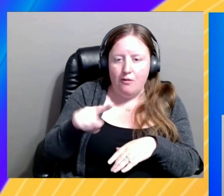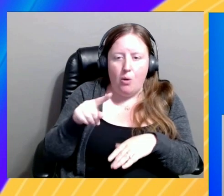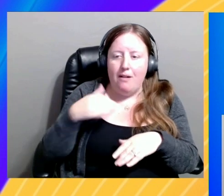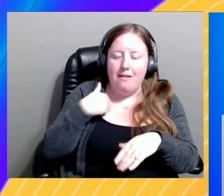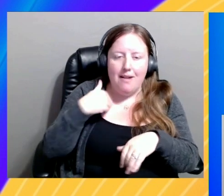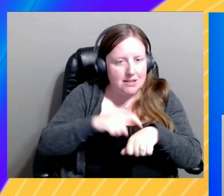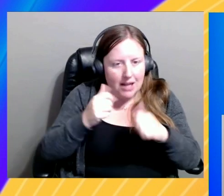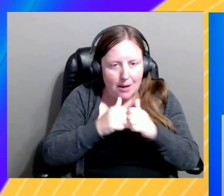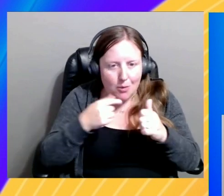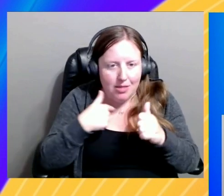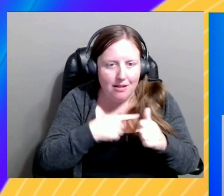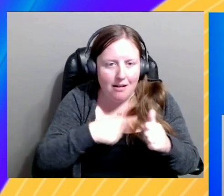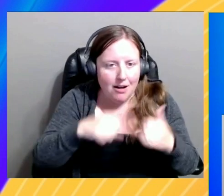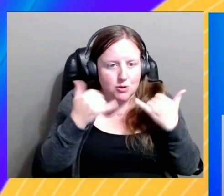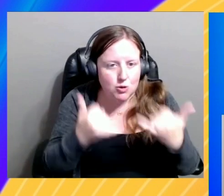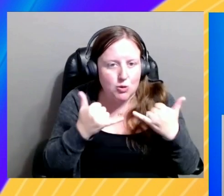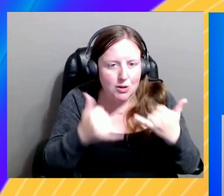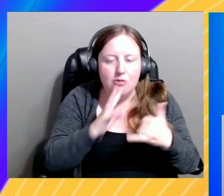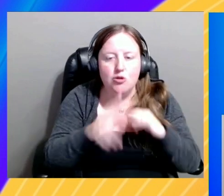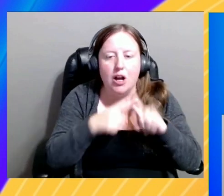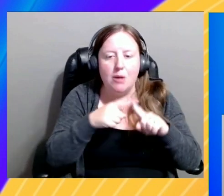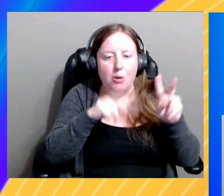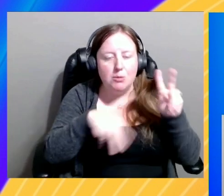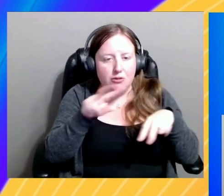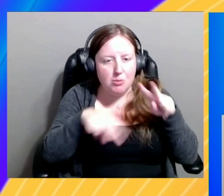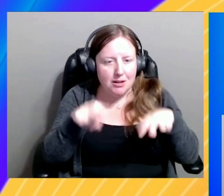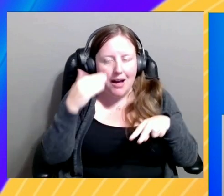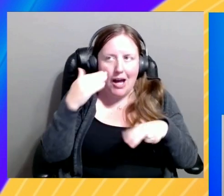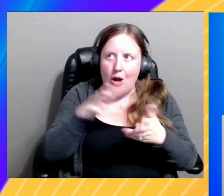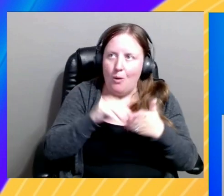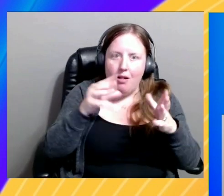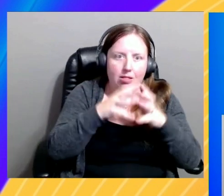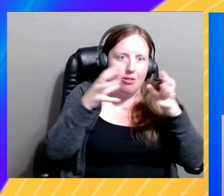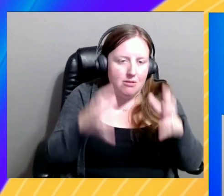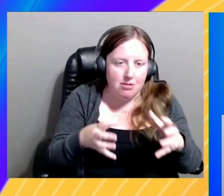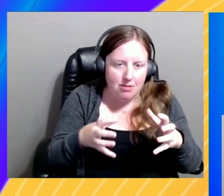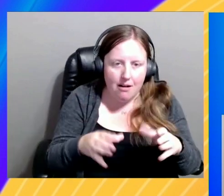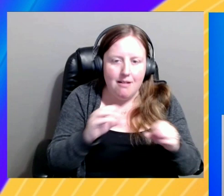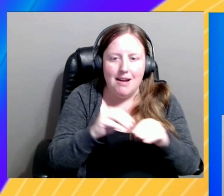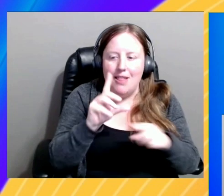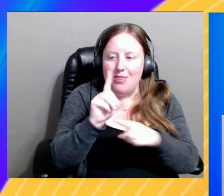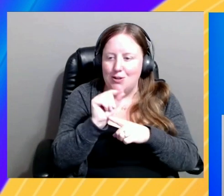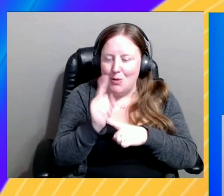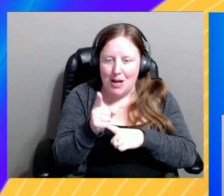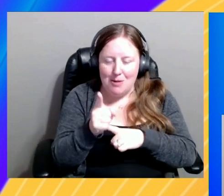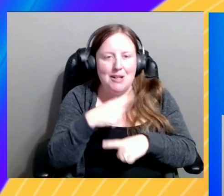this topic of observability. I know I've learned a lot just in the 20 minutes that we've spent